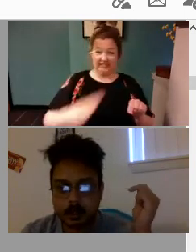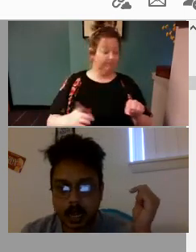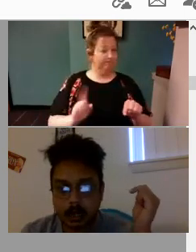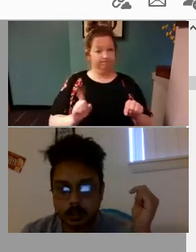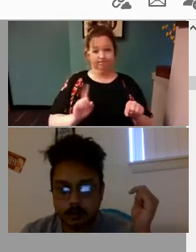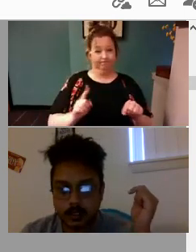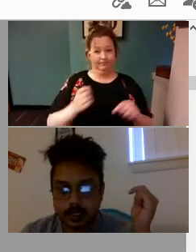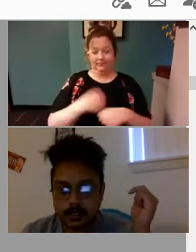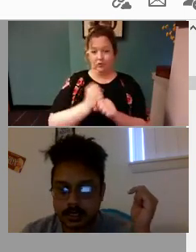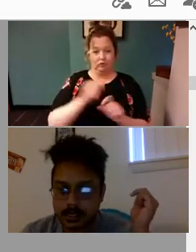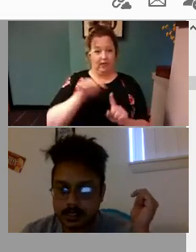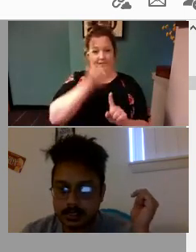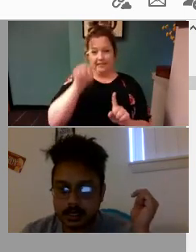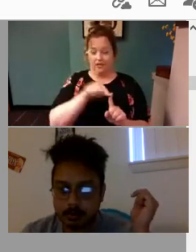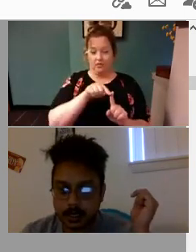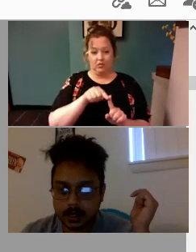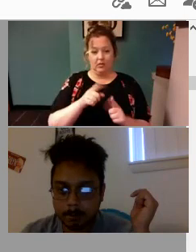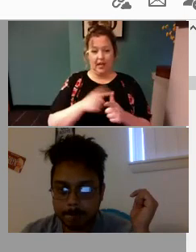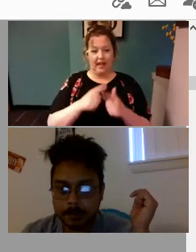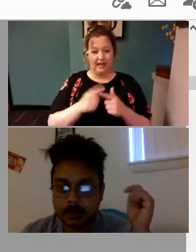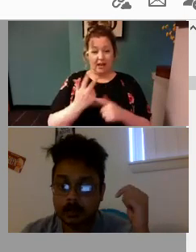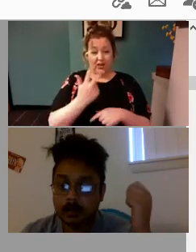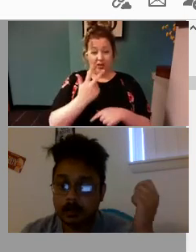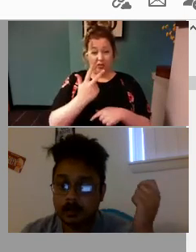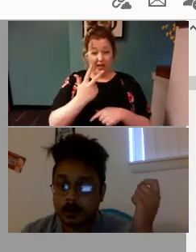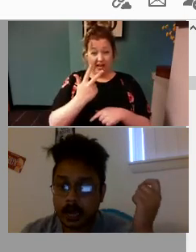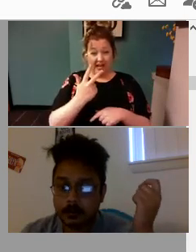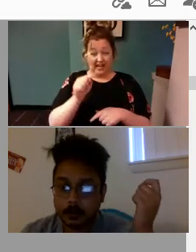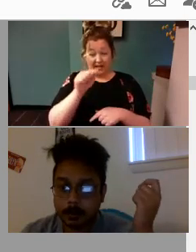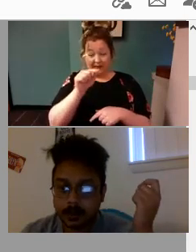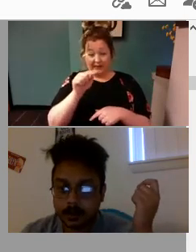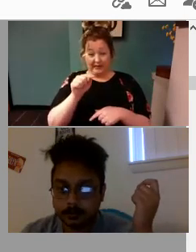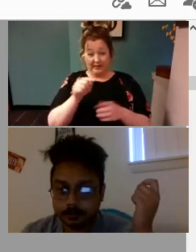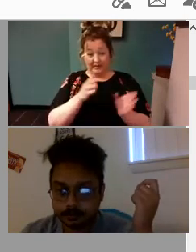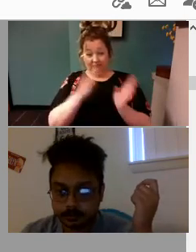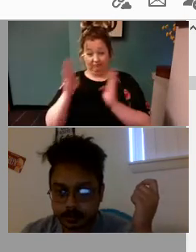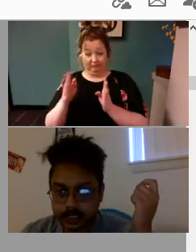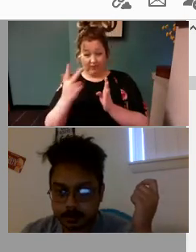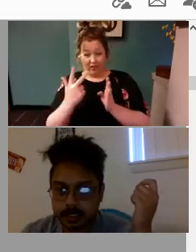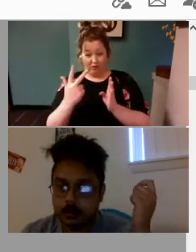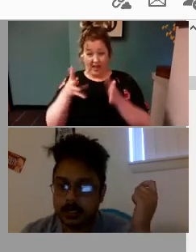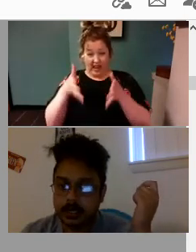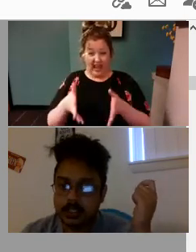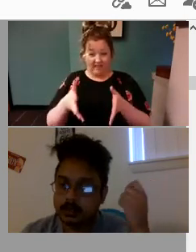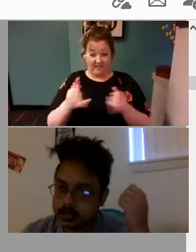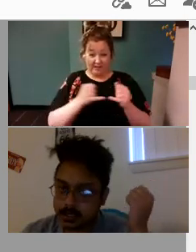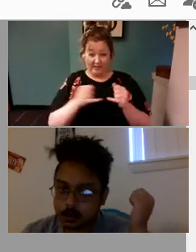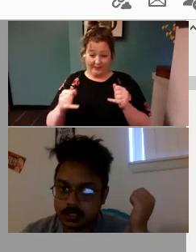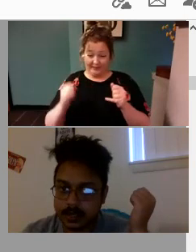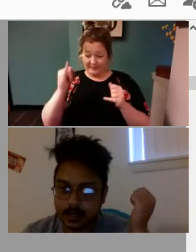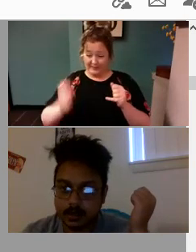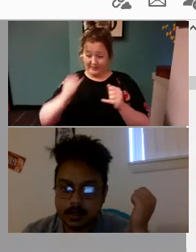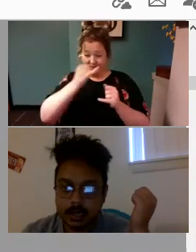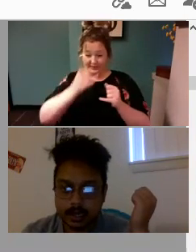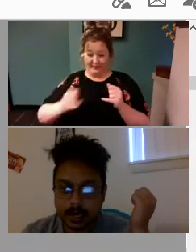then out of these 3 edges that are remaining, I would pick this particular edge, still